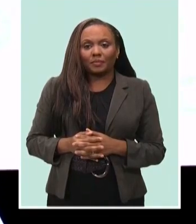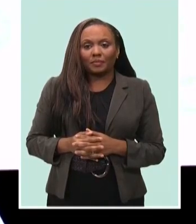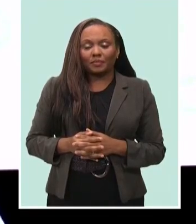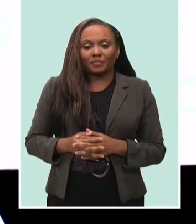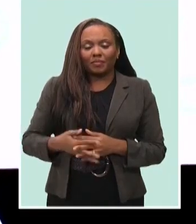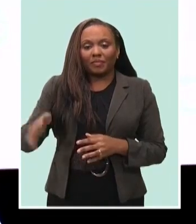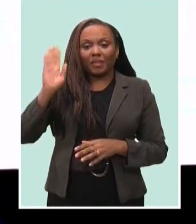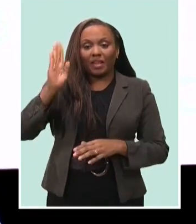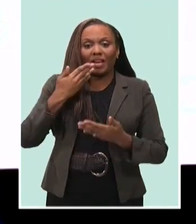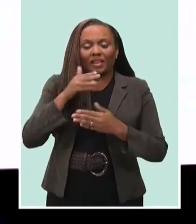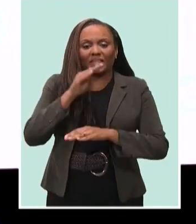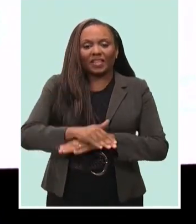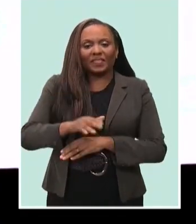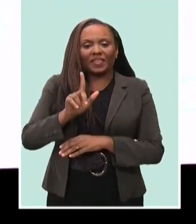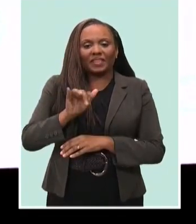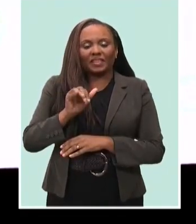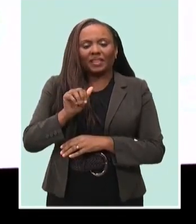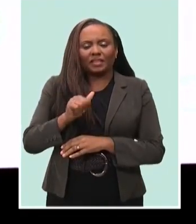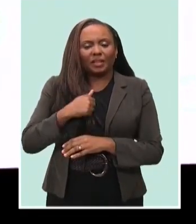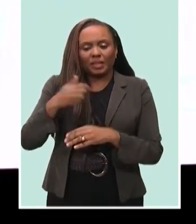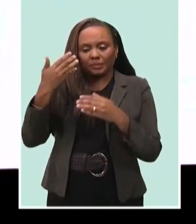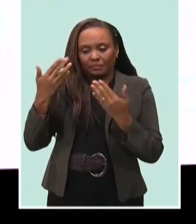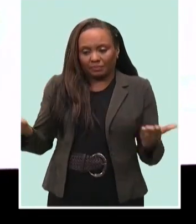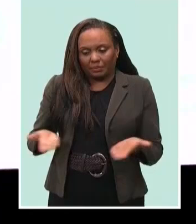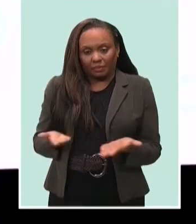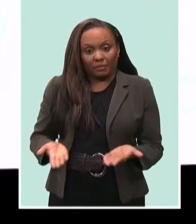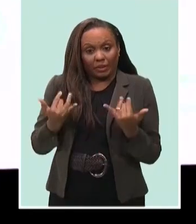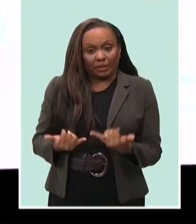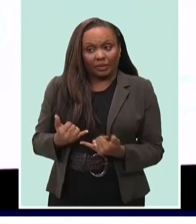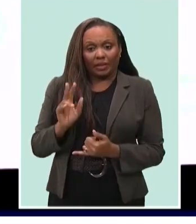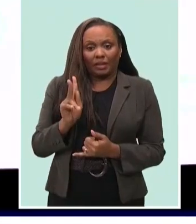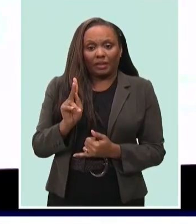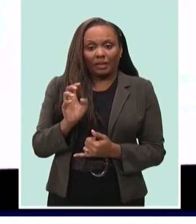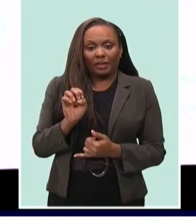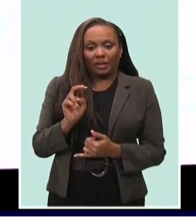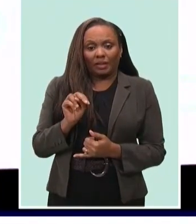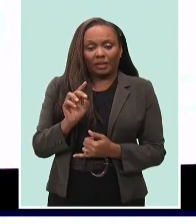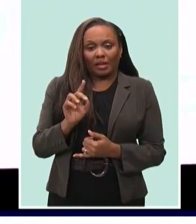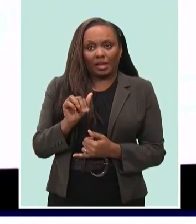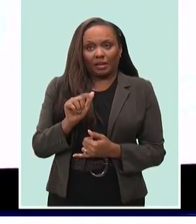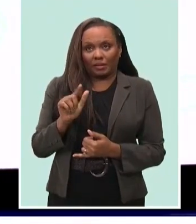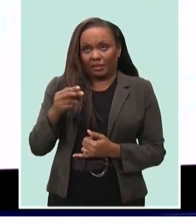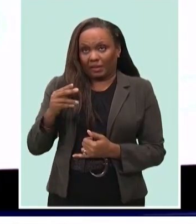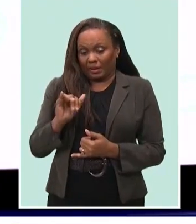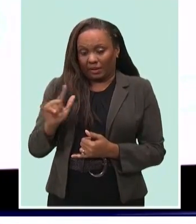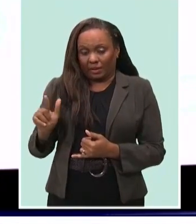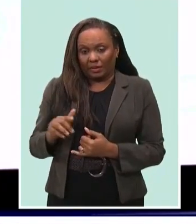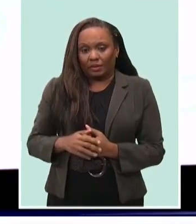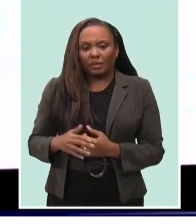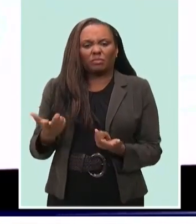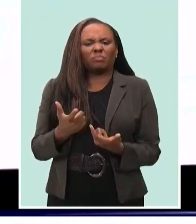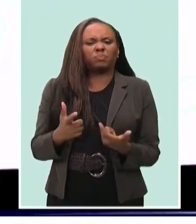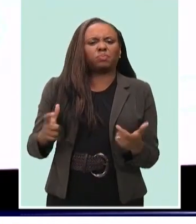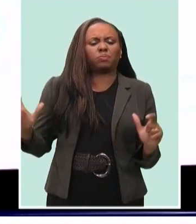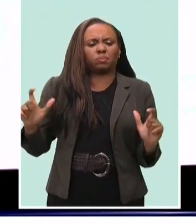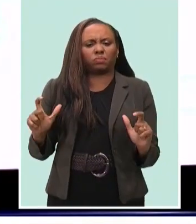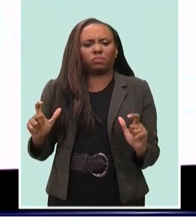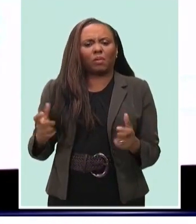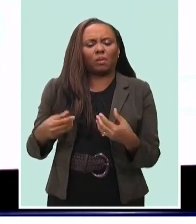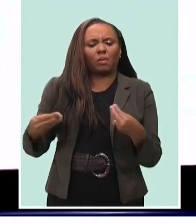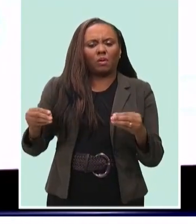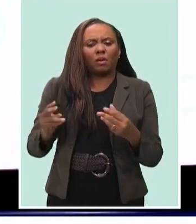Hi, good evening, Lisa. Yes, I'm here at Kendall Hill, where the Koyman Holdings is starting a new mega construction store.